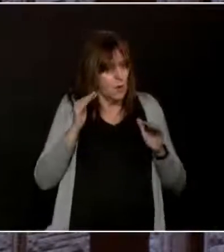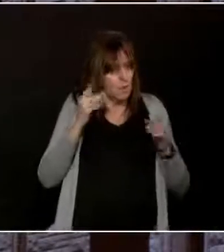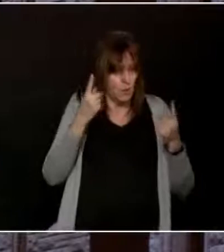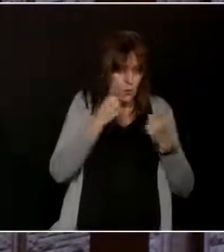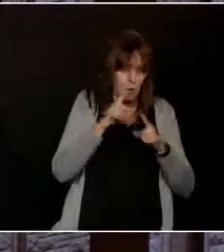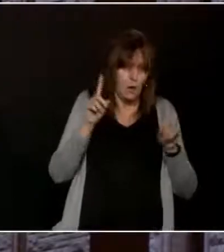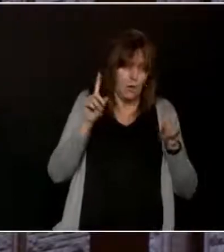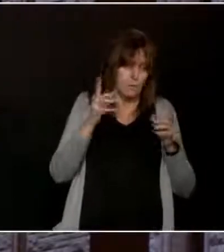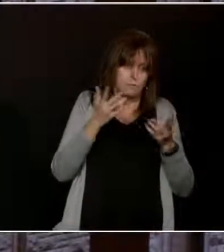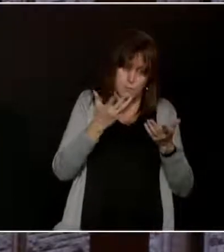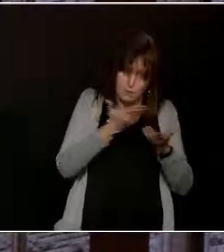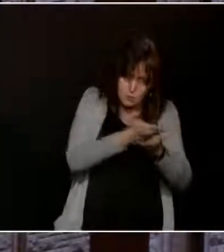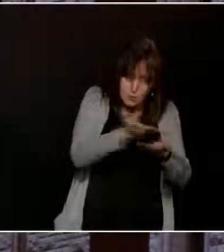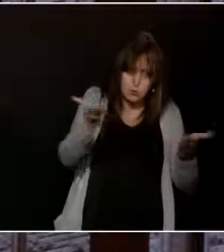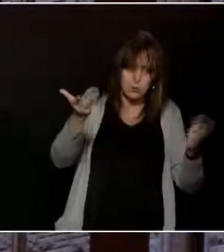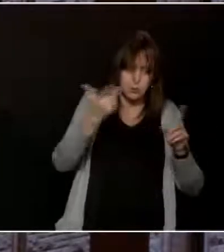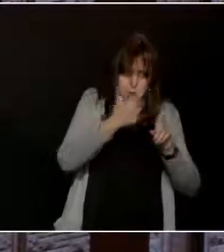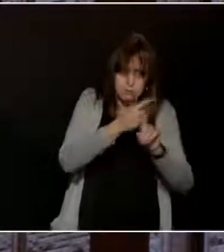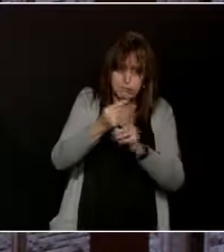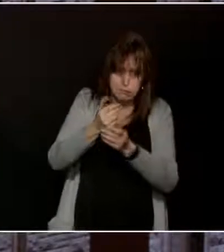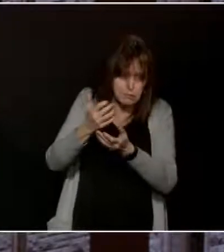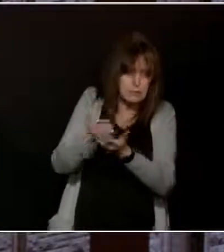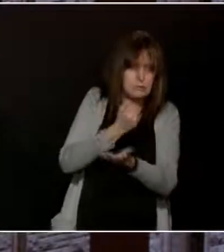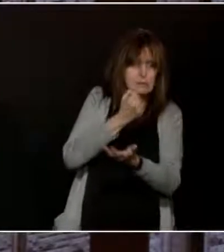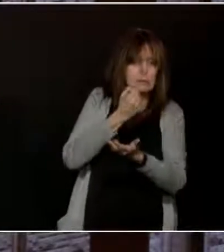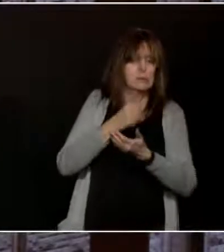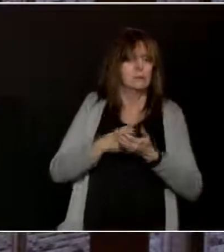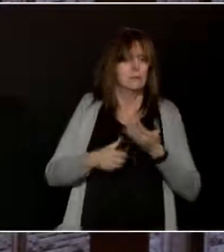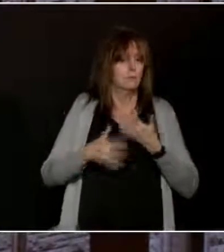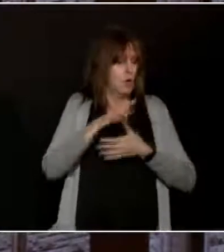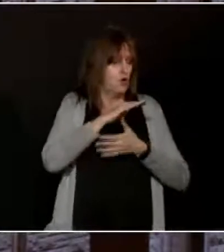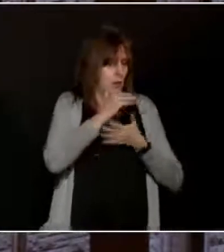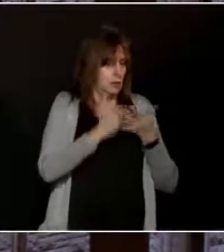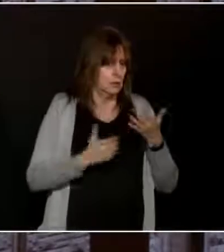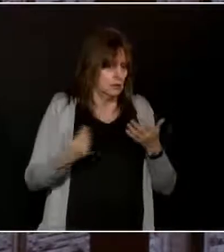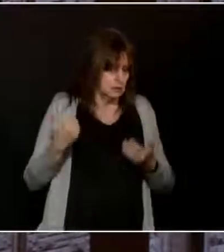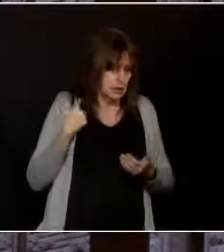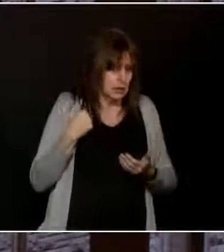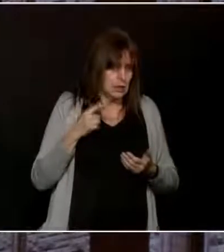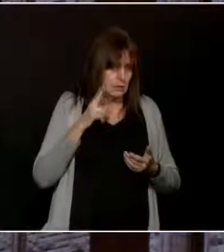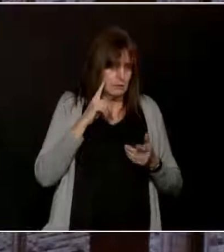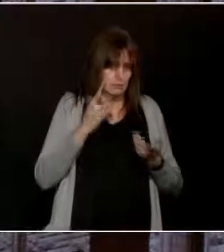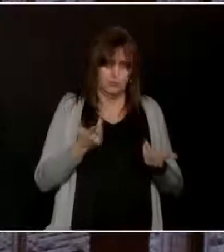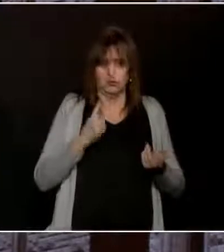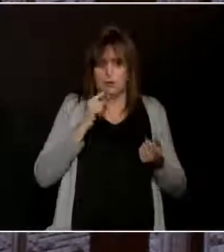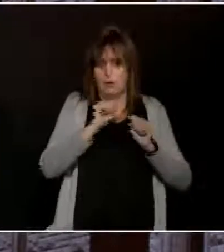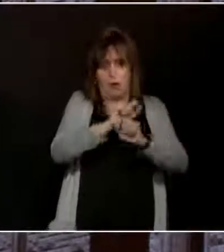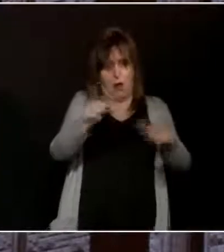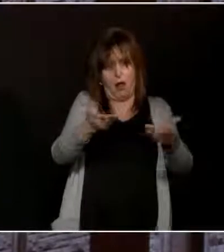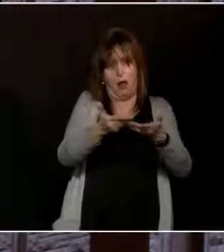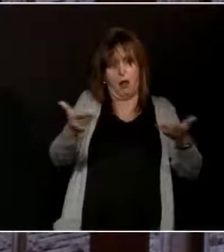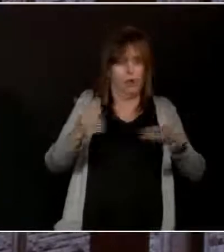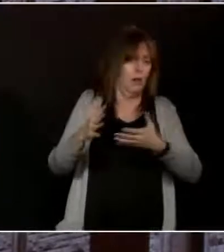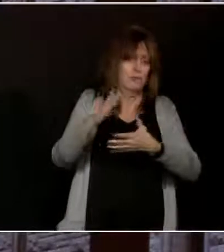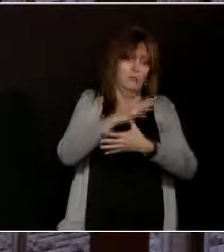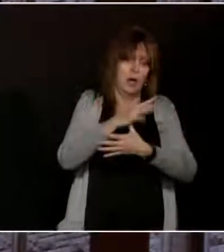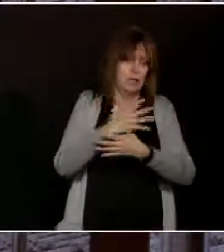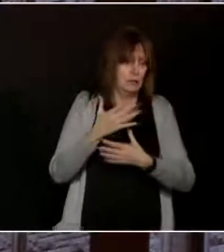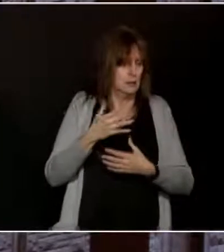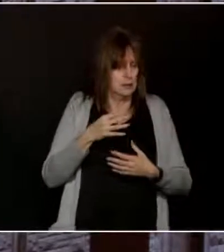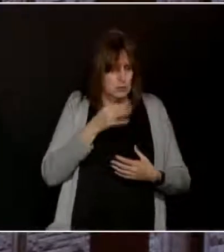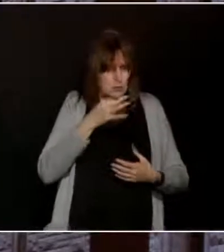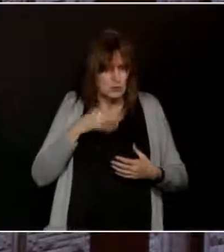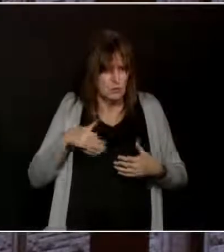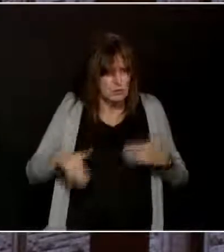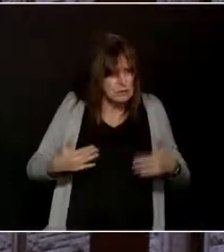vaccine, because while we have a priority list, everyone's a priority. And it's a matter of how do we get to them as soon as we can, whenever we can, and to make